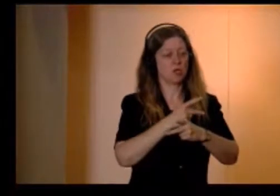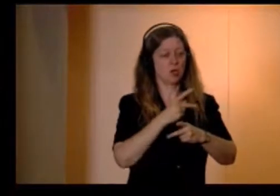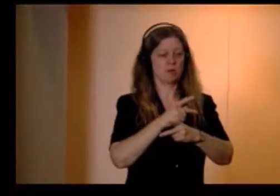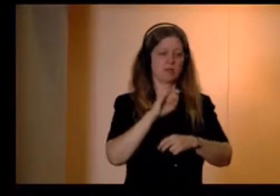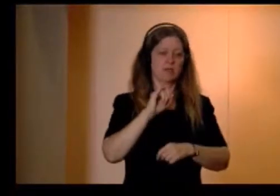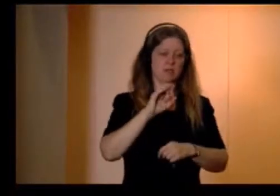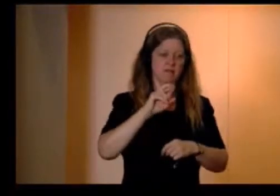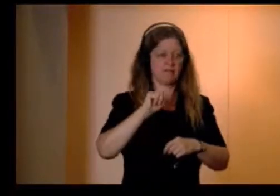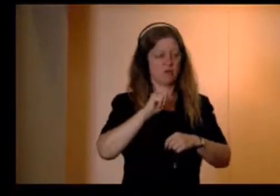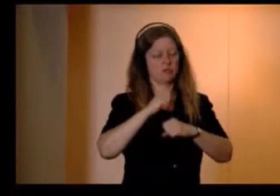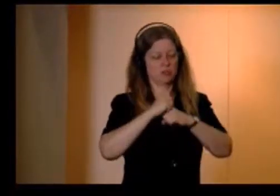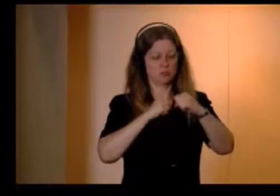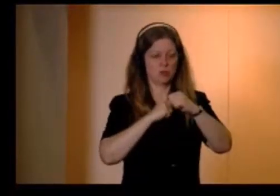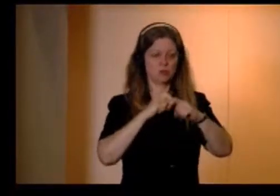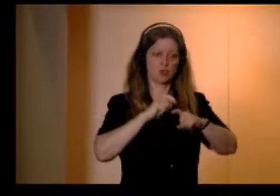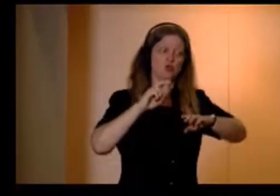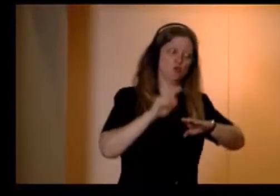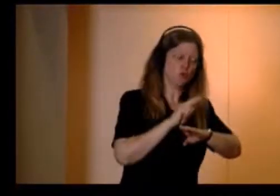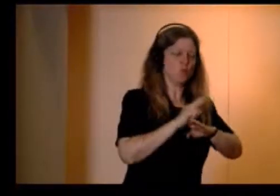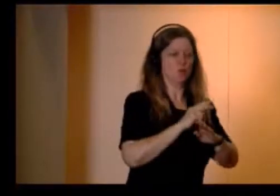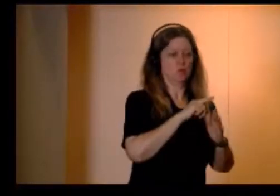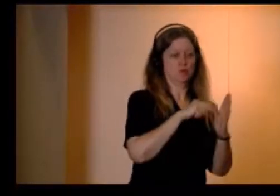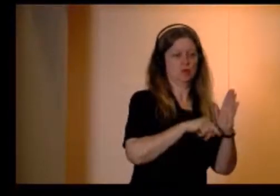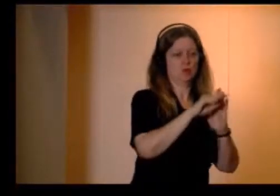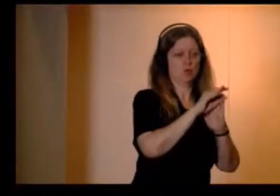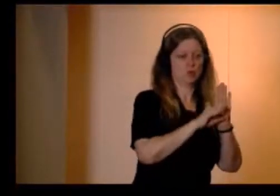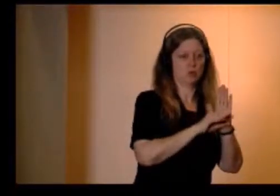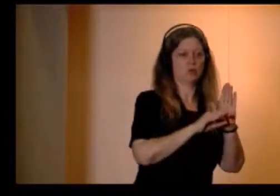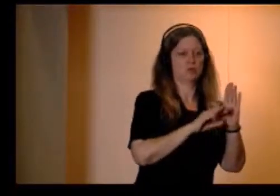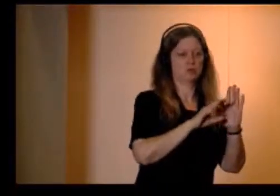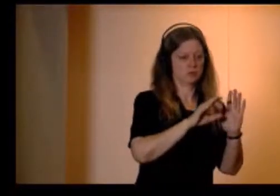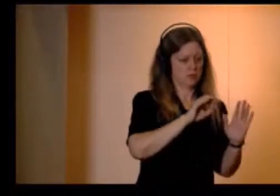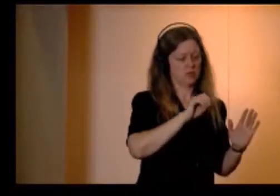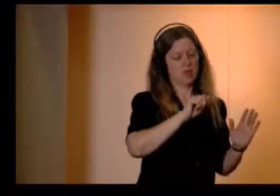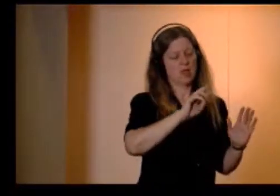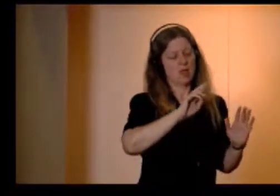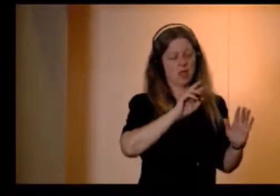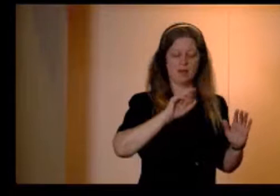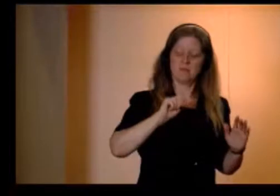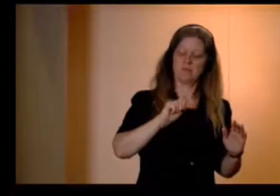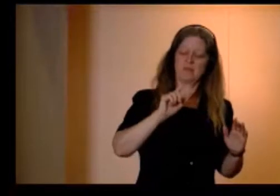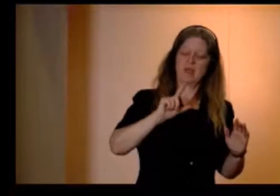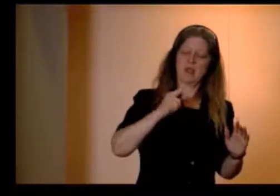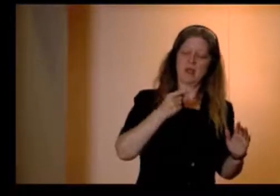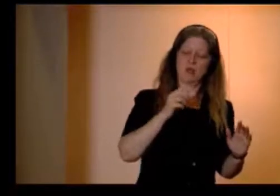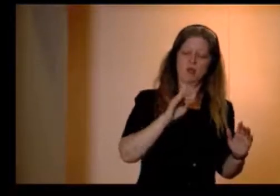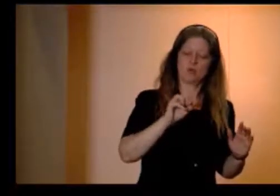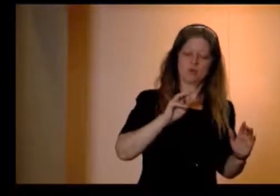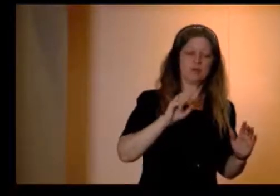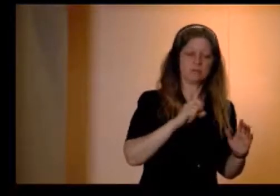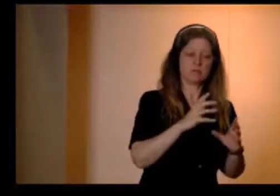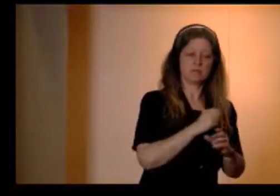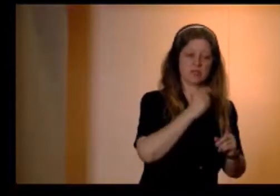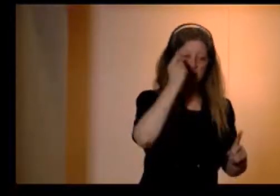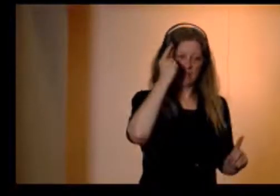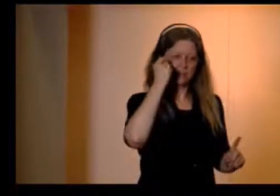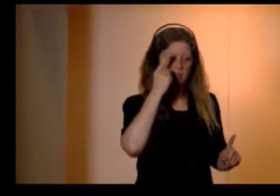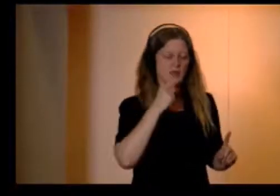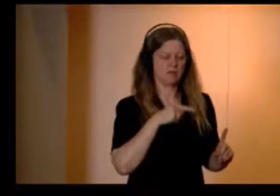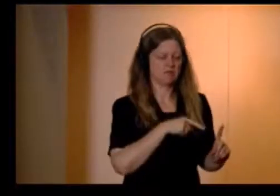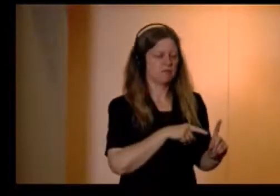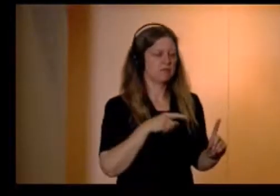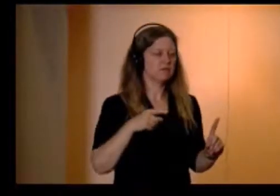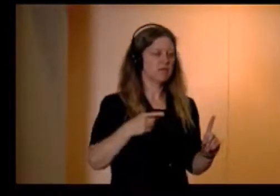to be able to kind of use these algorithms to gather insights. And so the basic thrust behind deep learning is that you have something like a